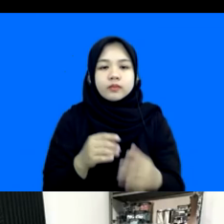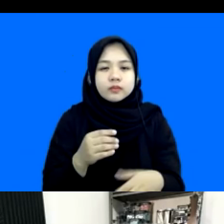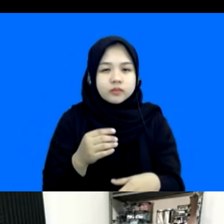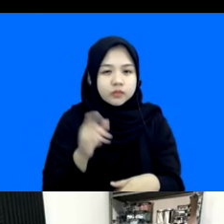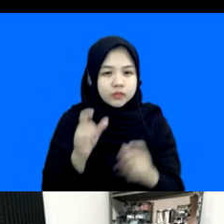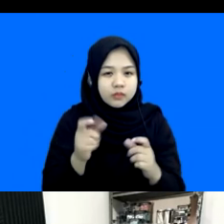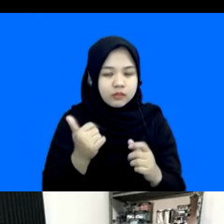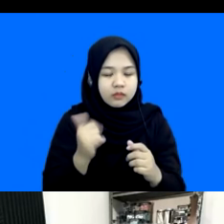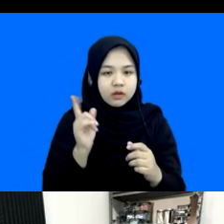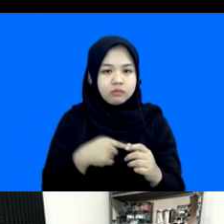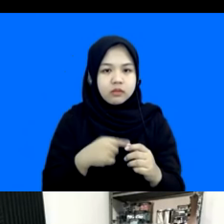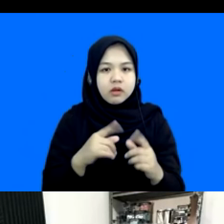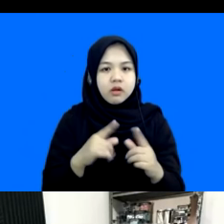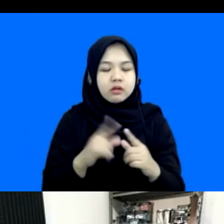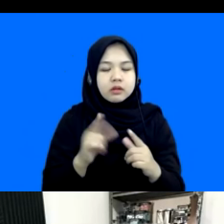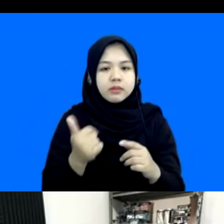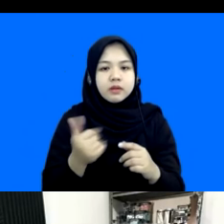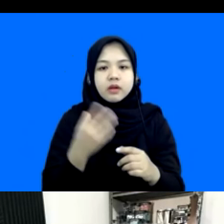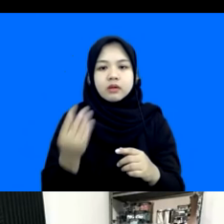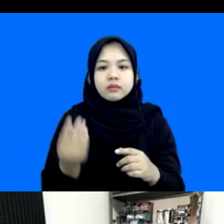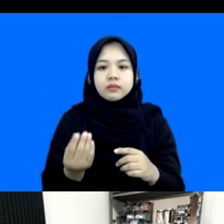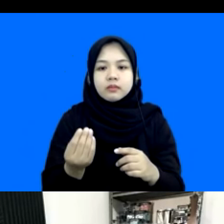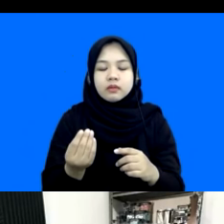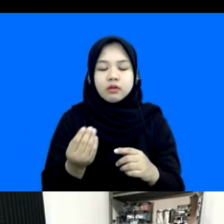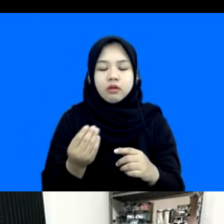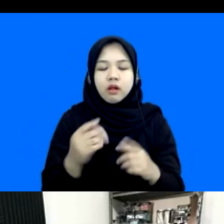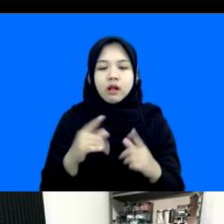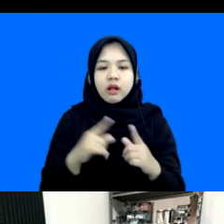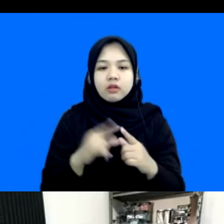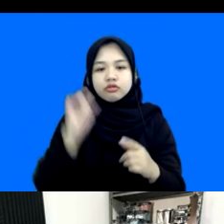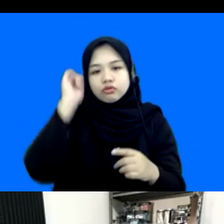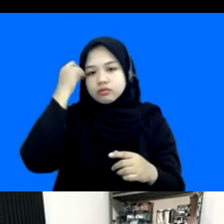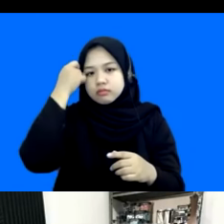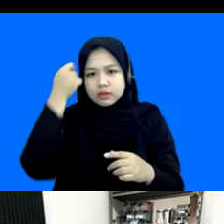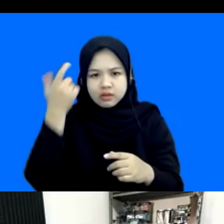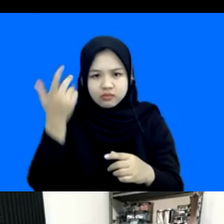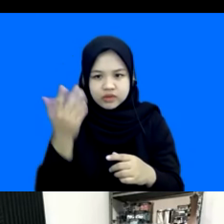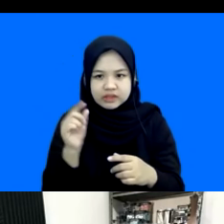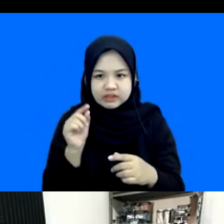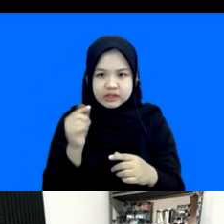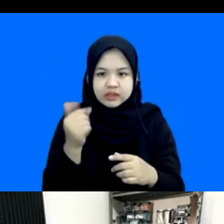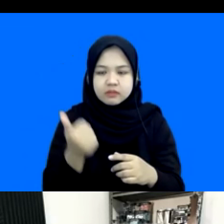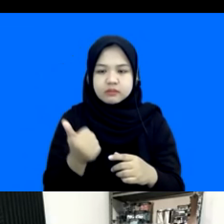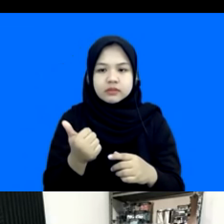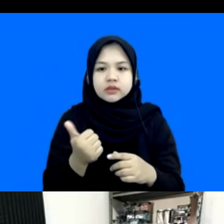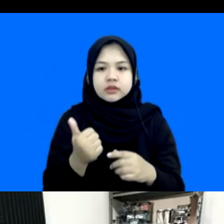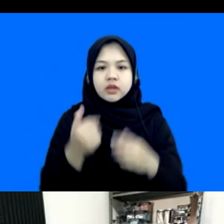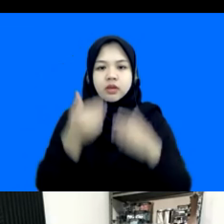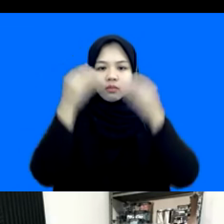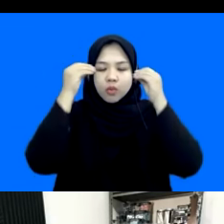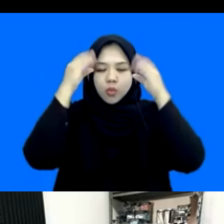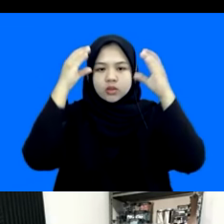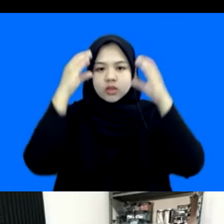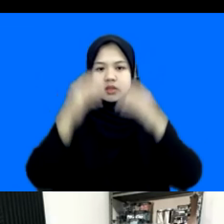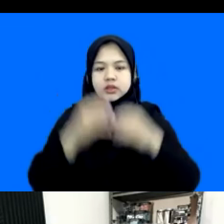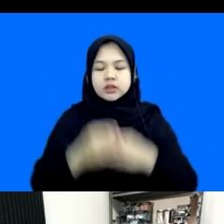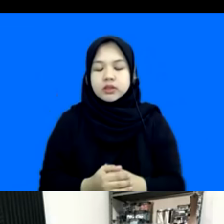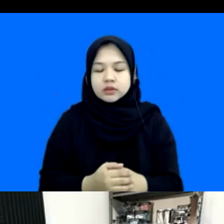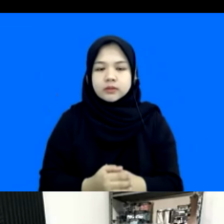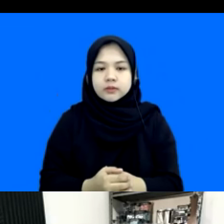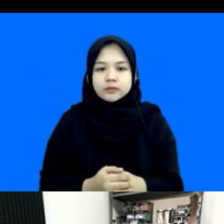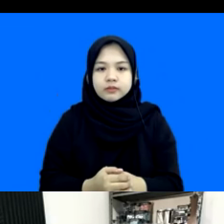that only a few can master, which is why one of our projects that we created was an easy to use and easy to understand tool